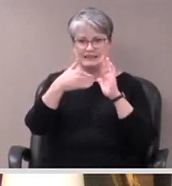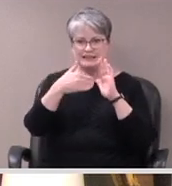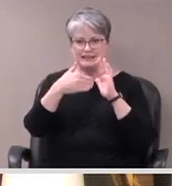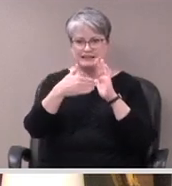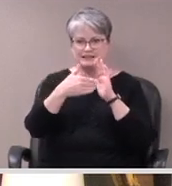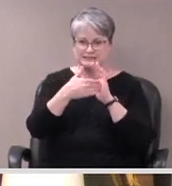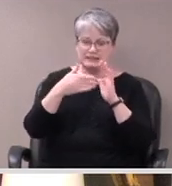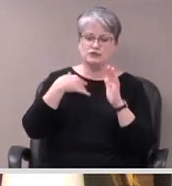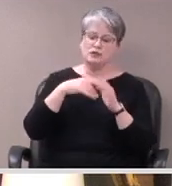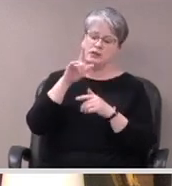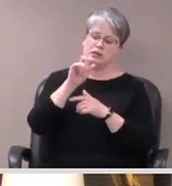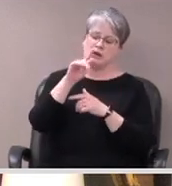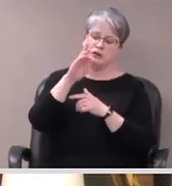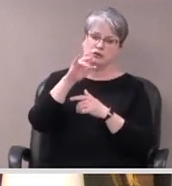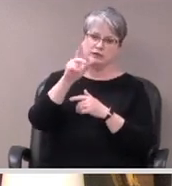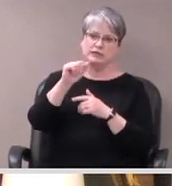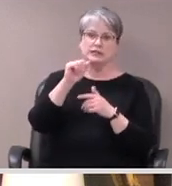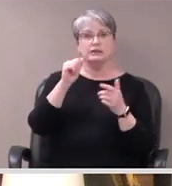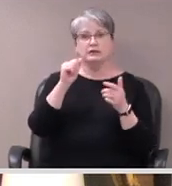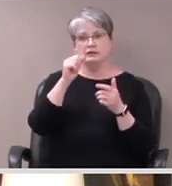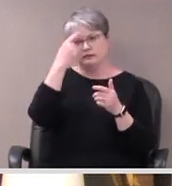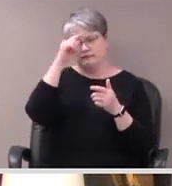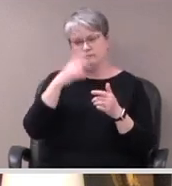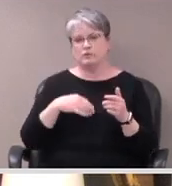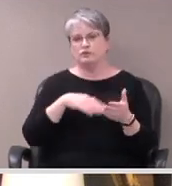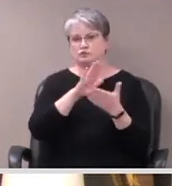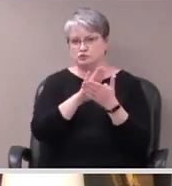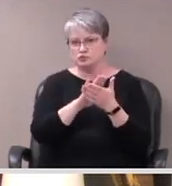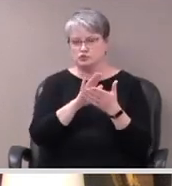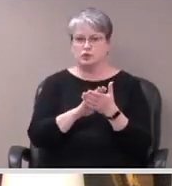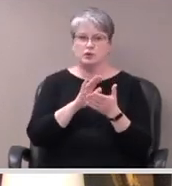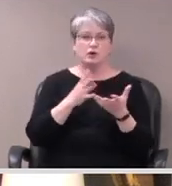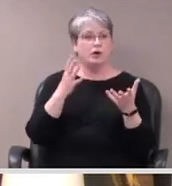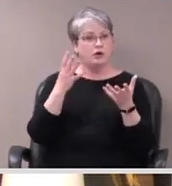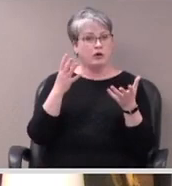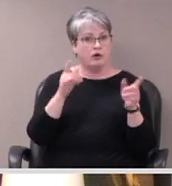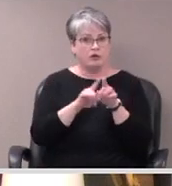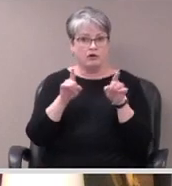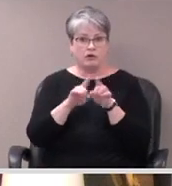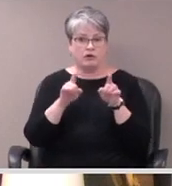the lotteries of magnets, also eliminating exits